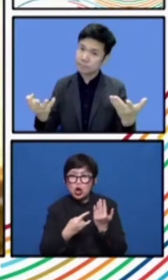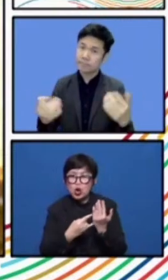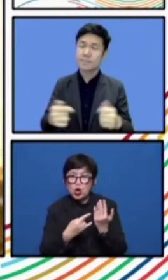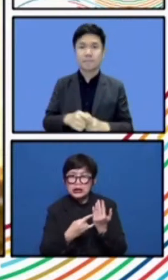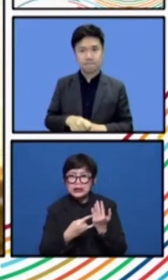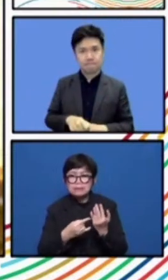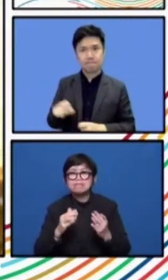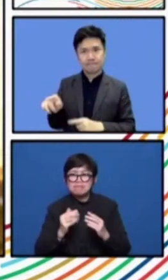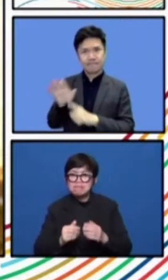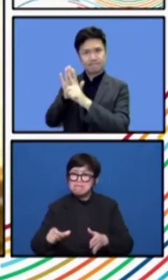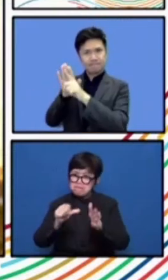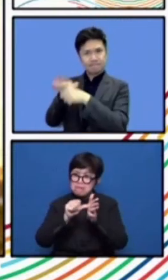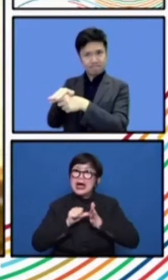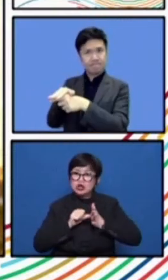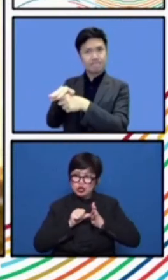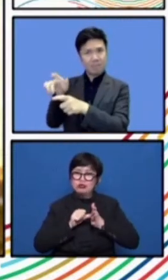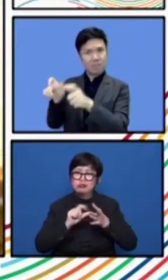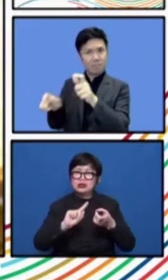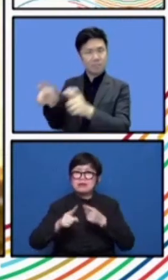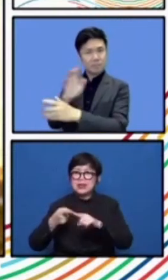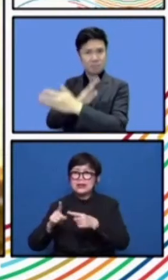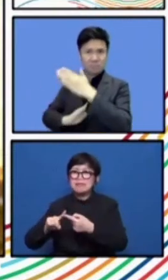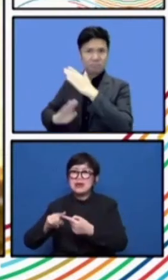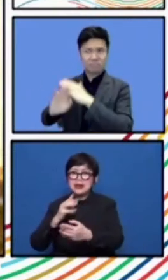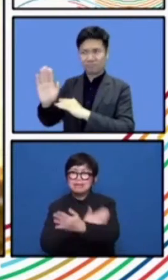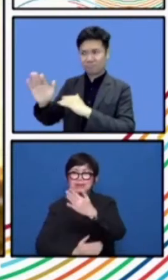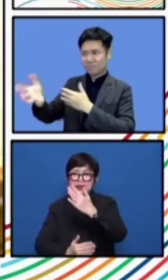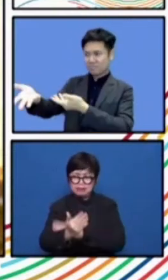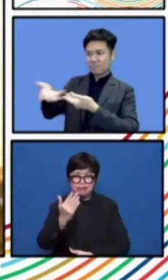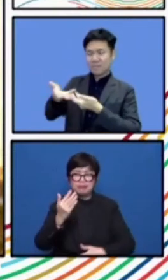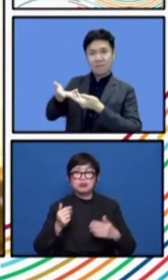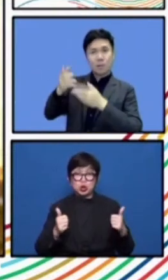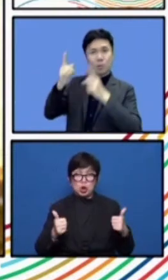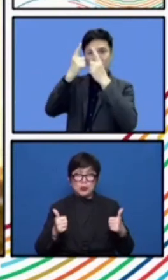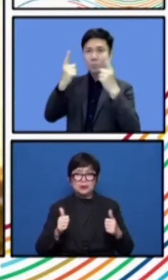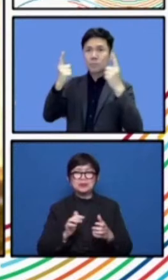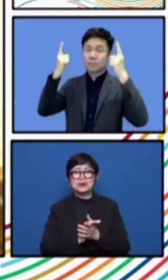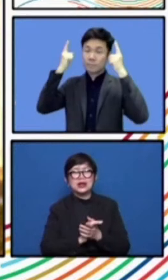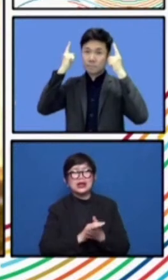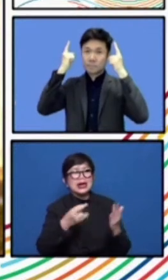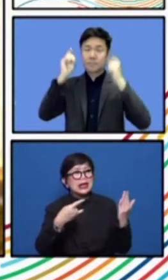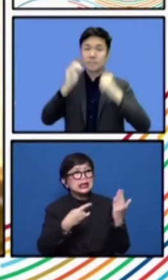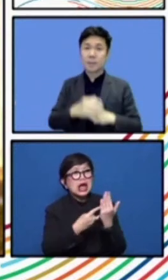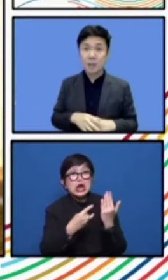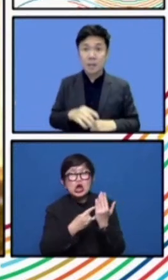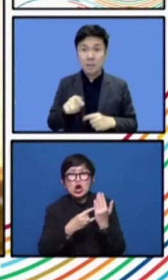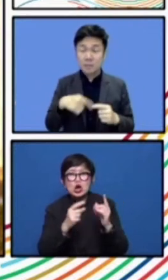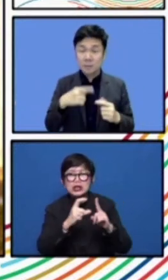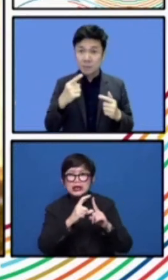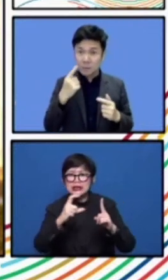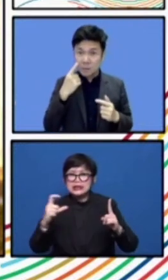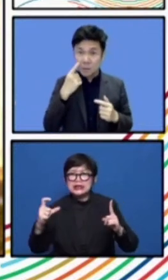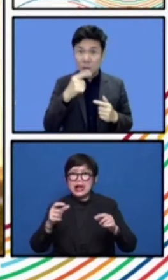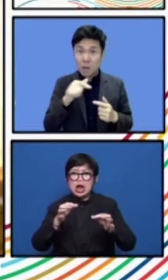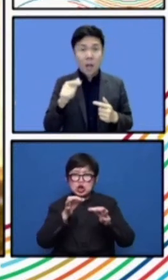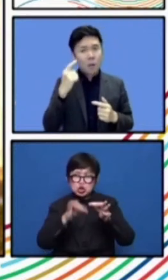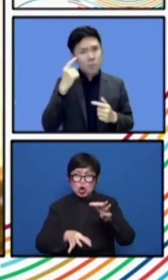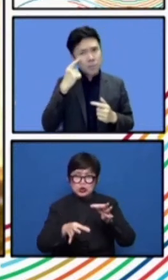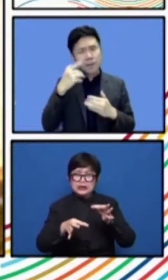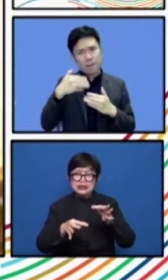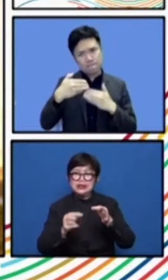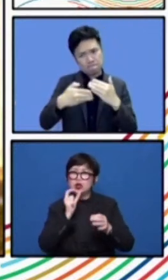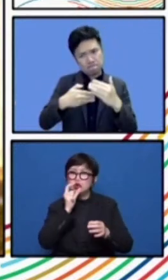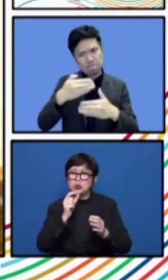digital technology solution for improving participation should be on the future sustainable development